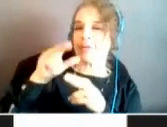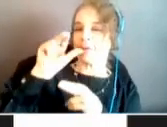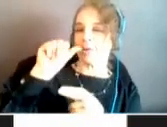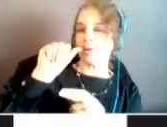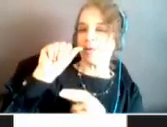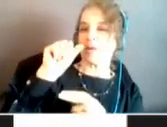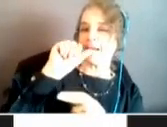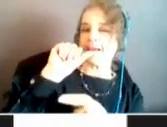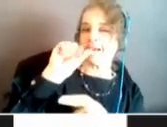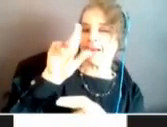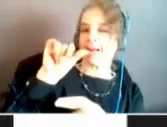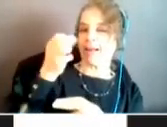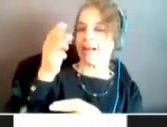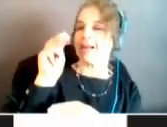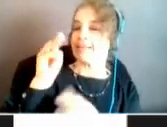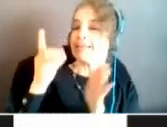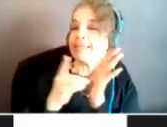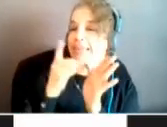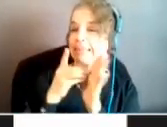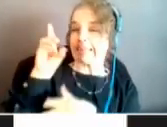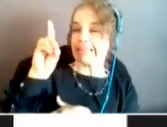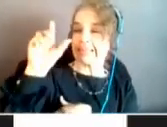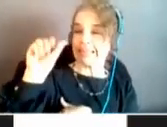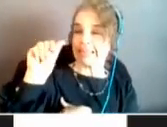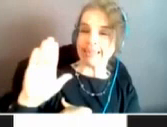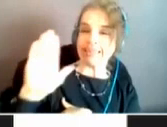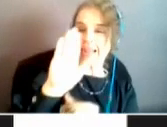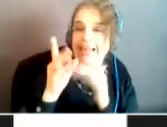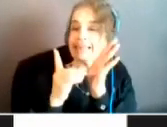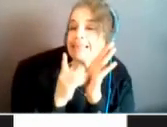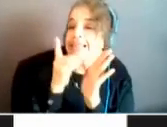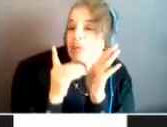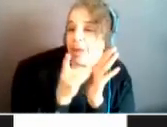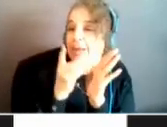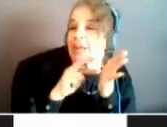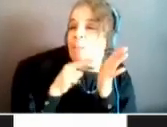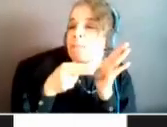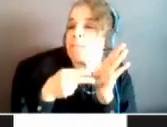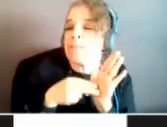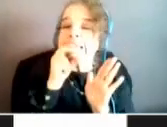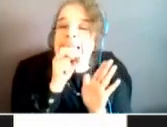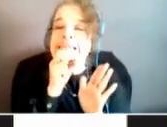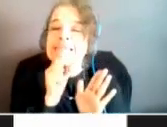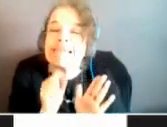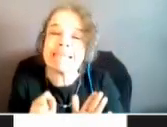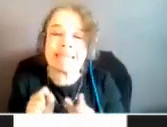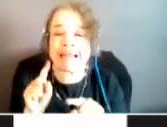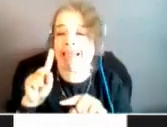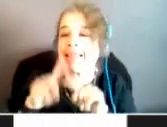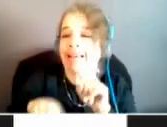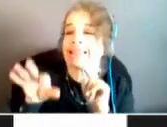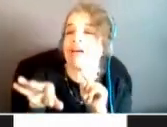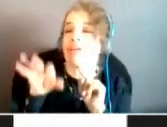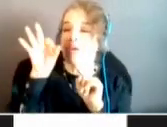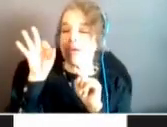also included, you know, disability in his definition of ageism. And ableism is defined